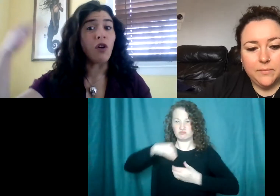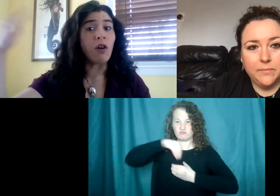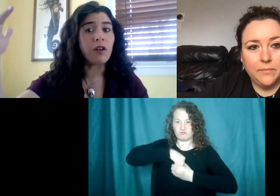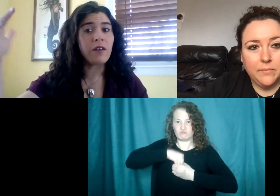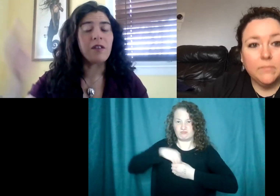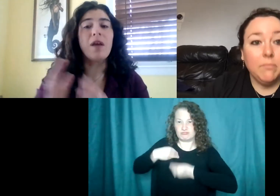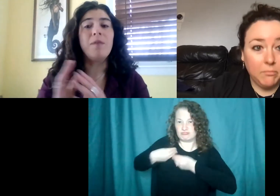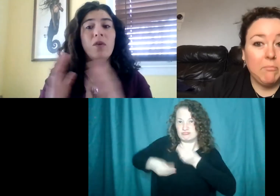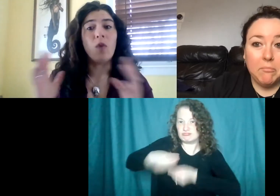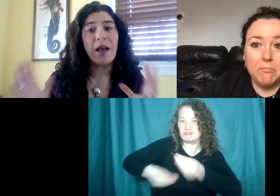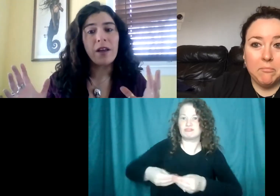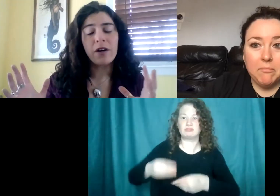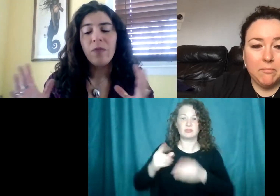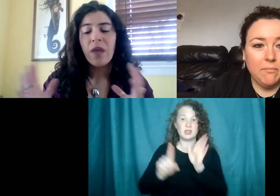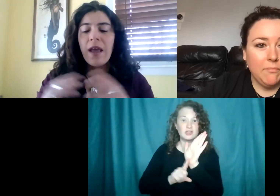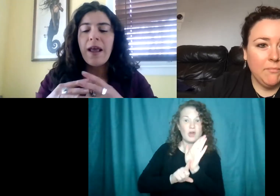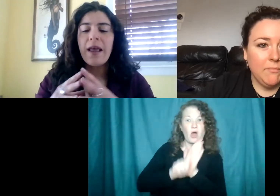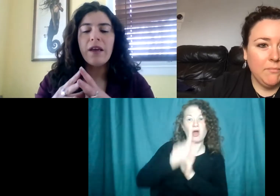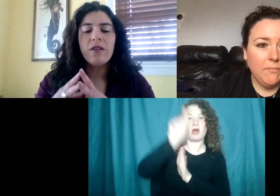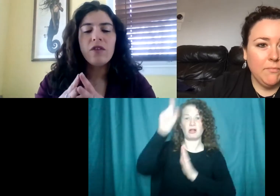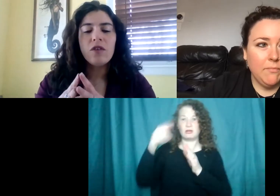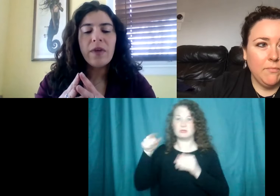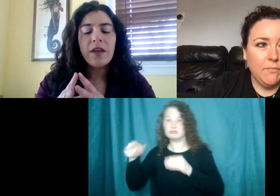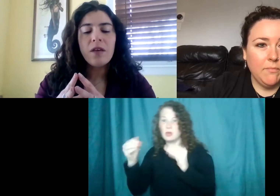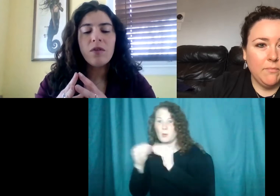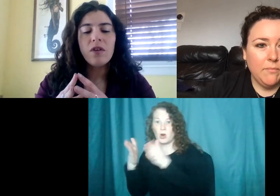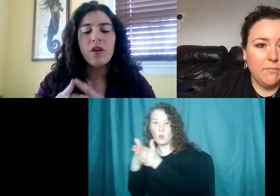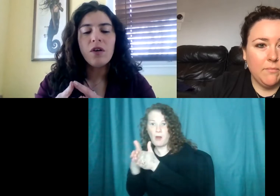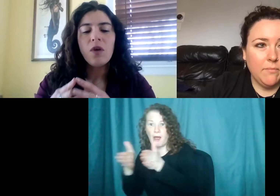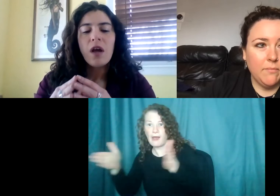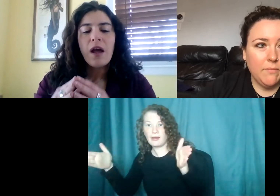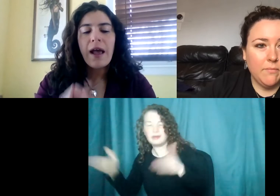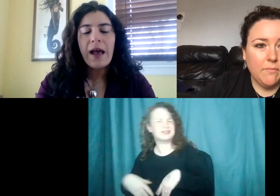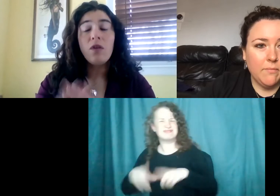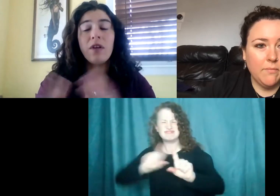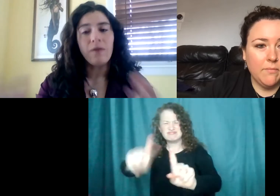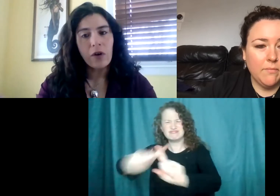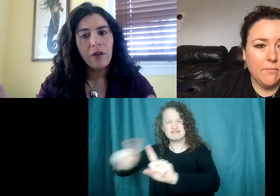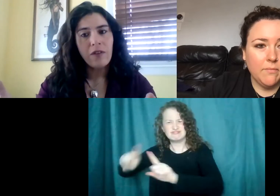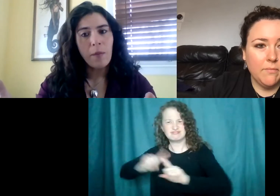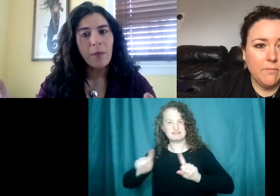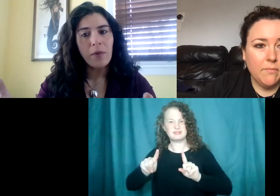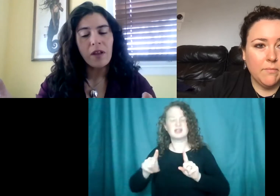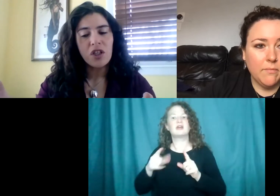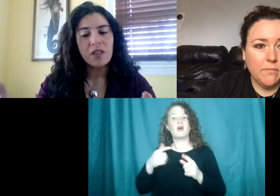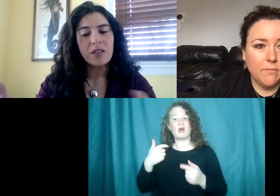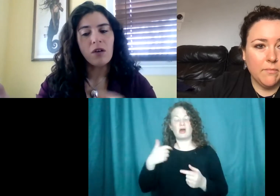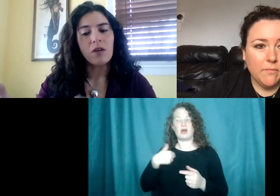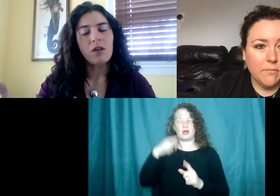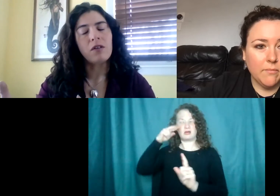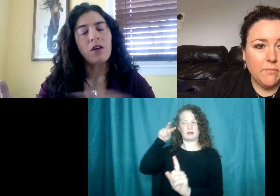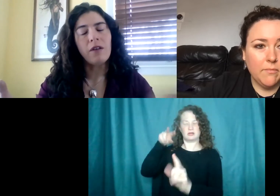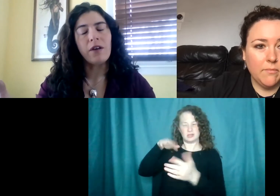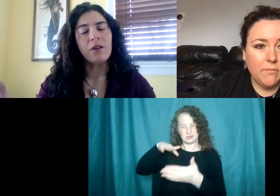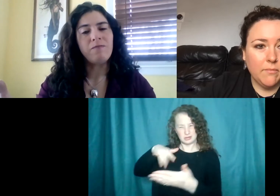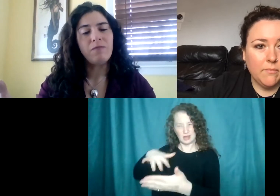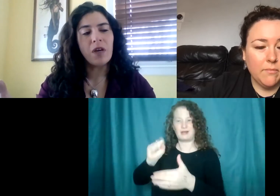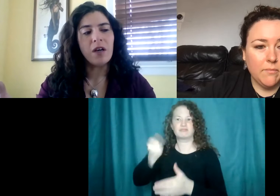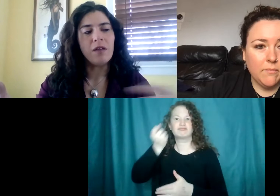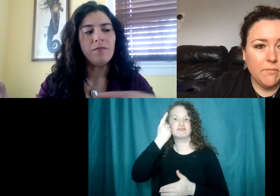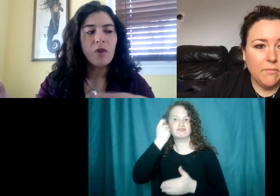So some might be taller, some might be wider. And so being able to know how diverse the populations are across